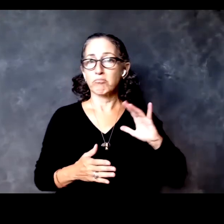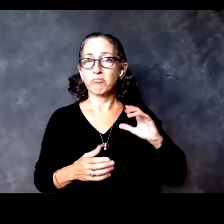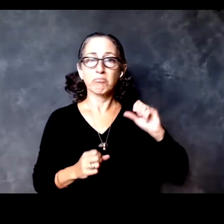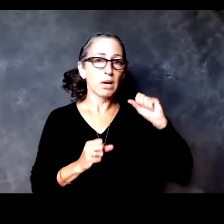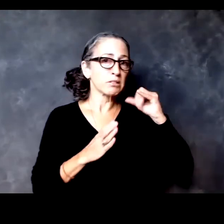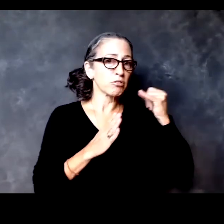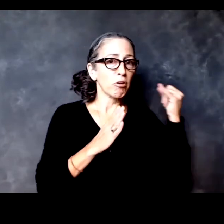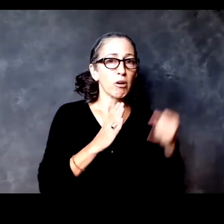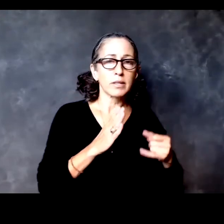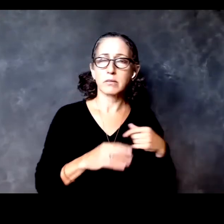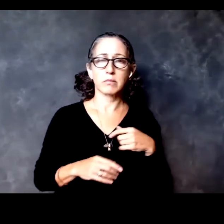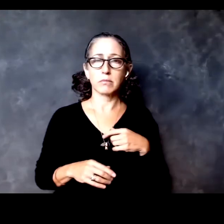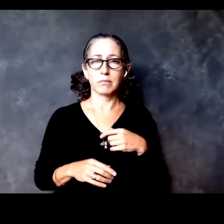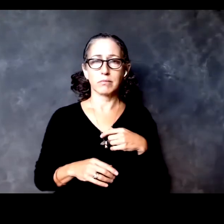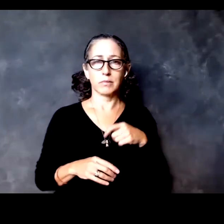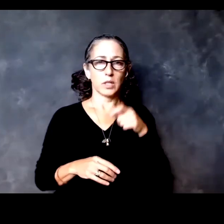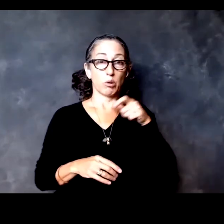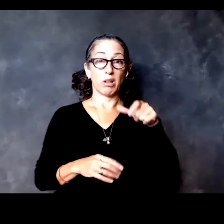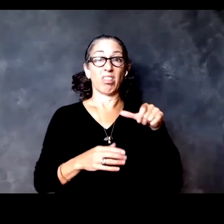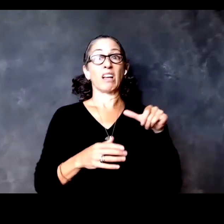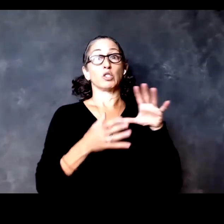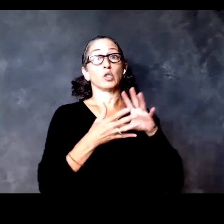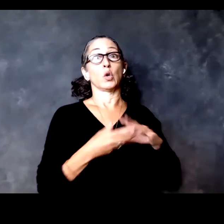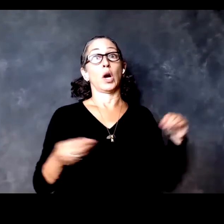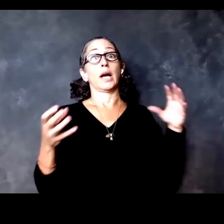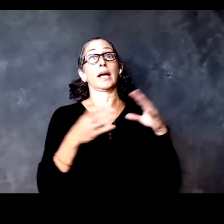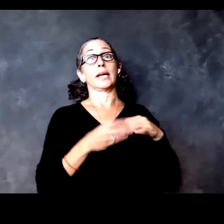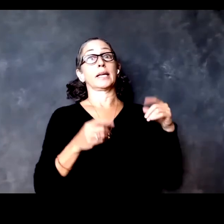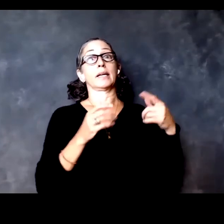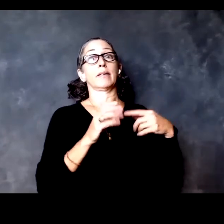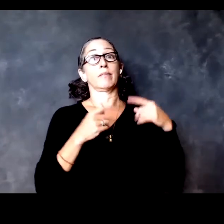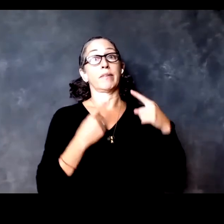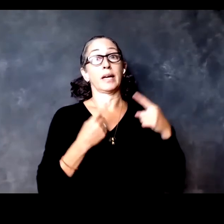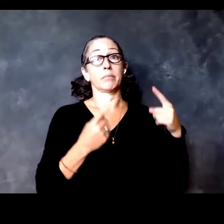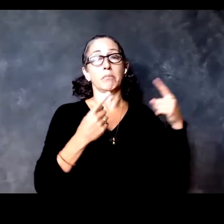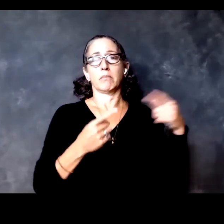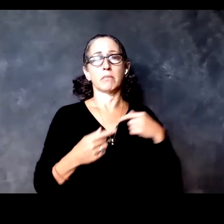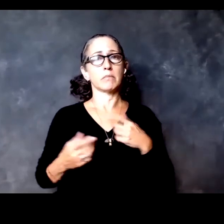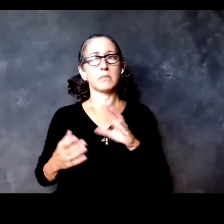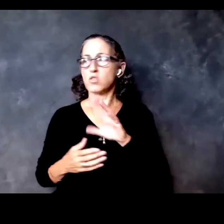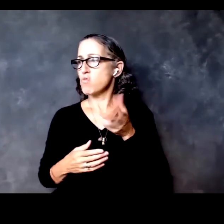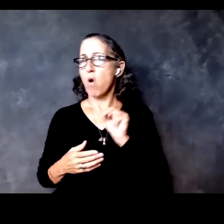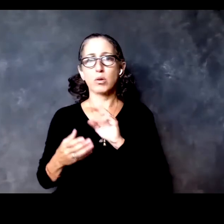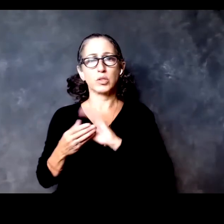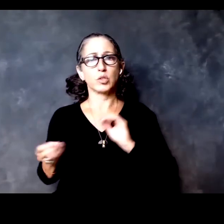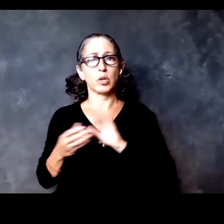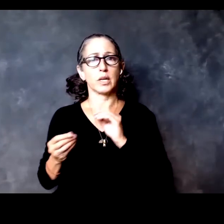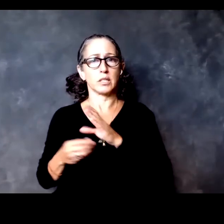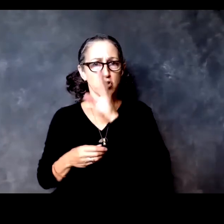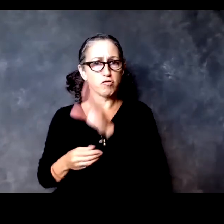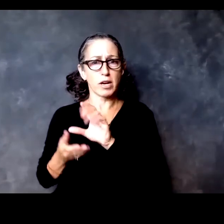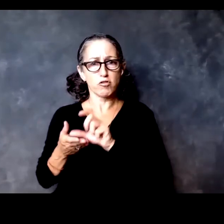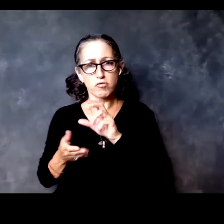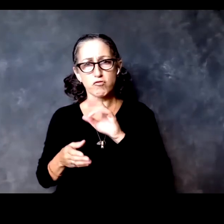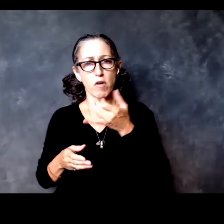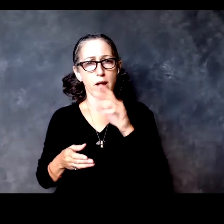own experience to make a case for change. To call for arts, particularly direct grants to artists and arts